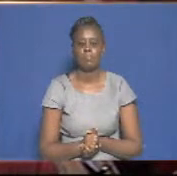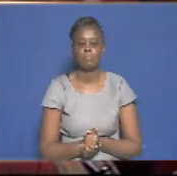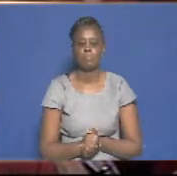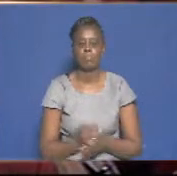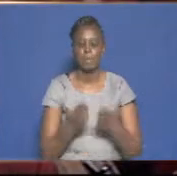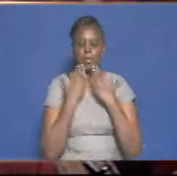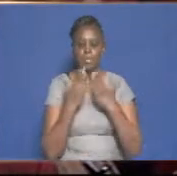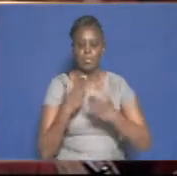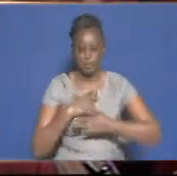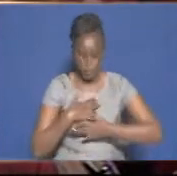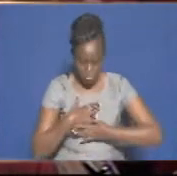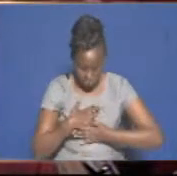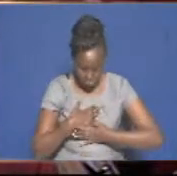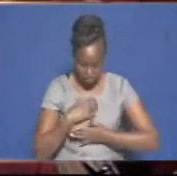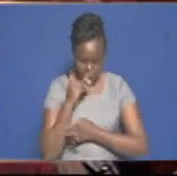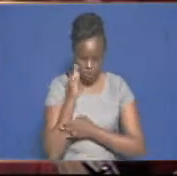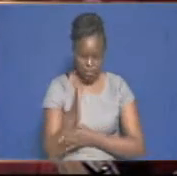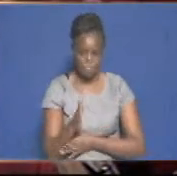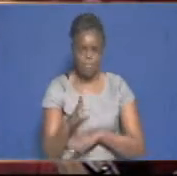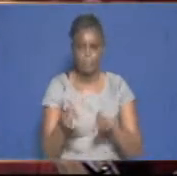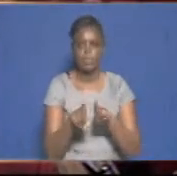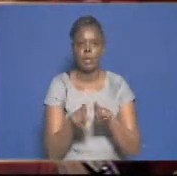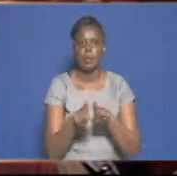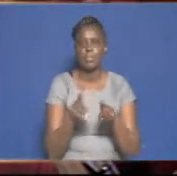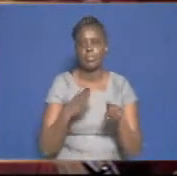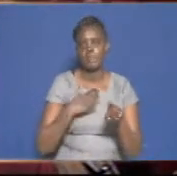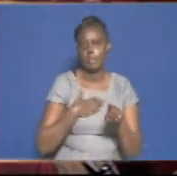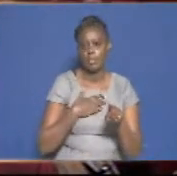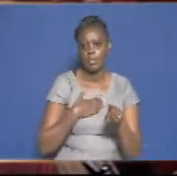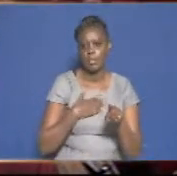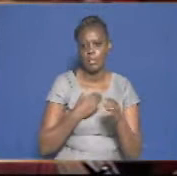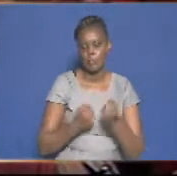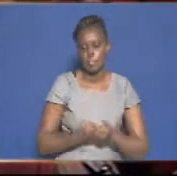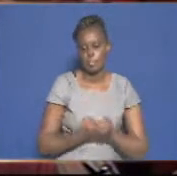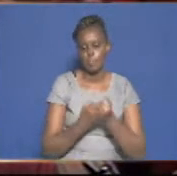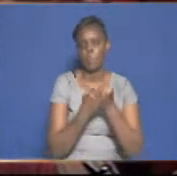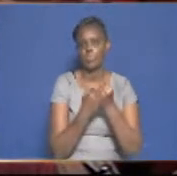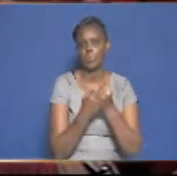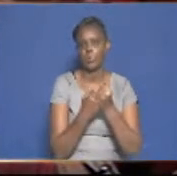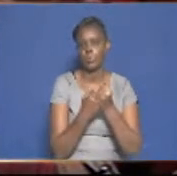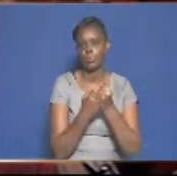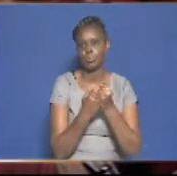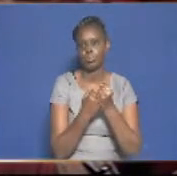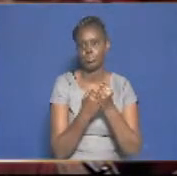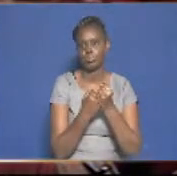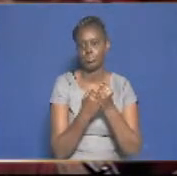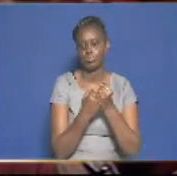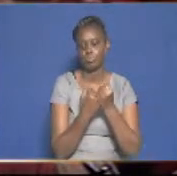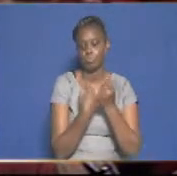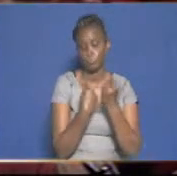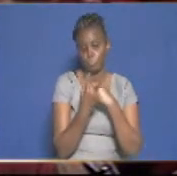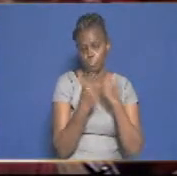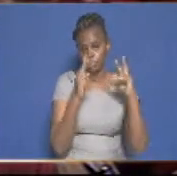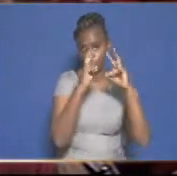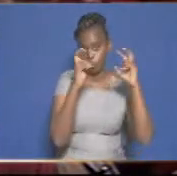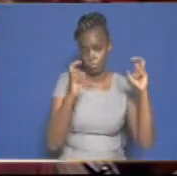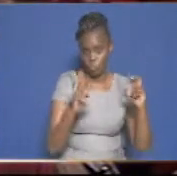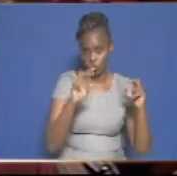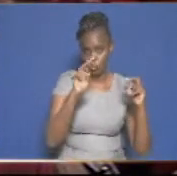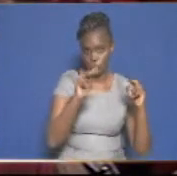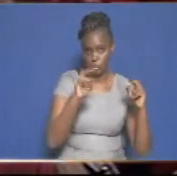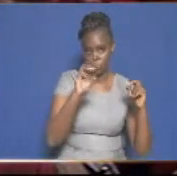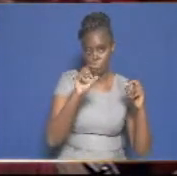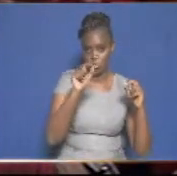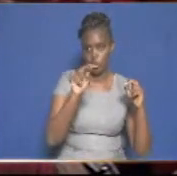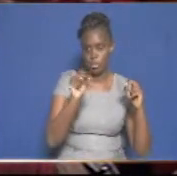Thank you, Mr. Speaker. As I support the motion on the